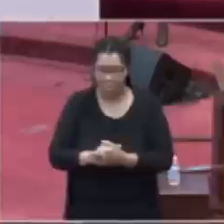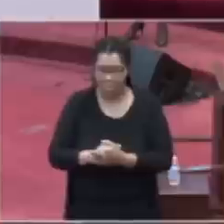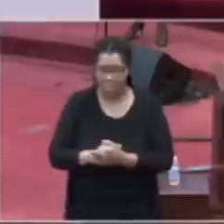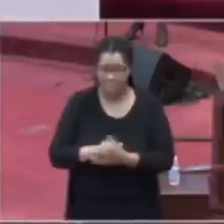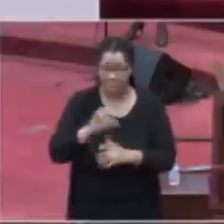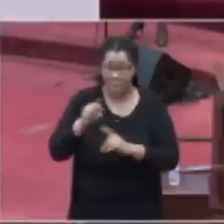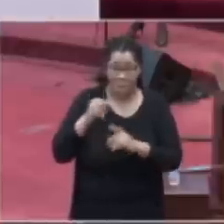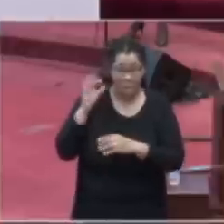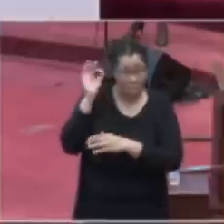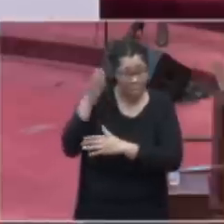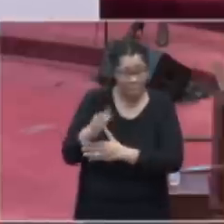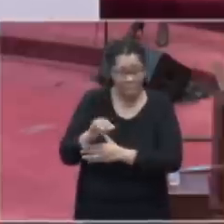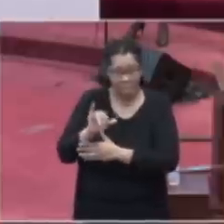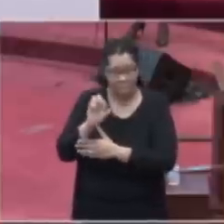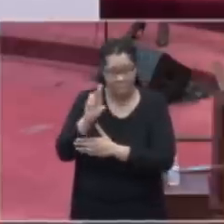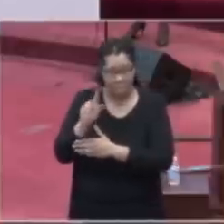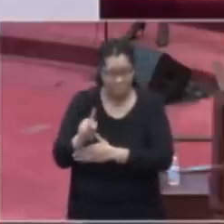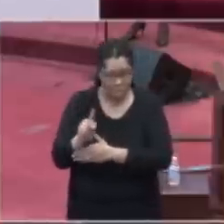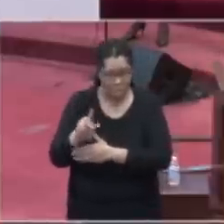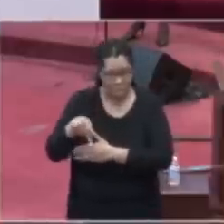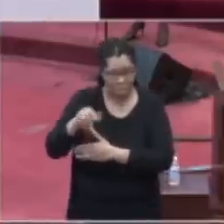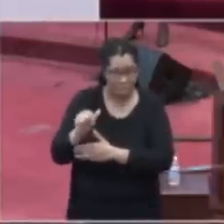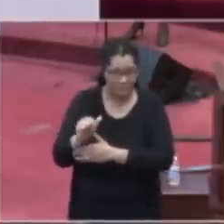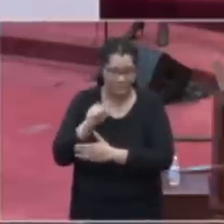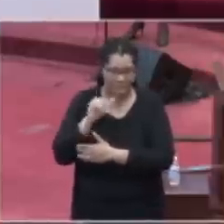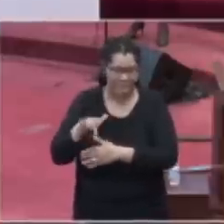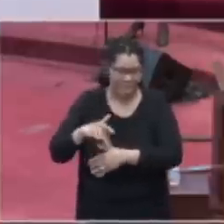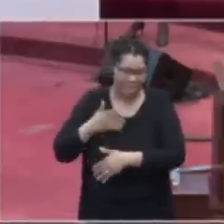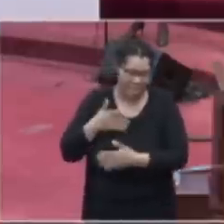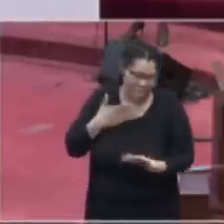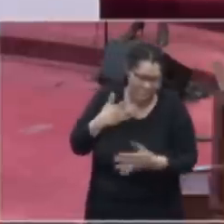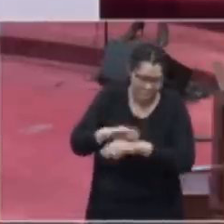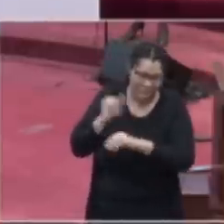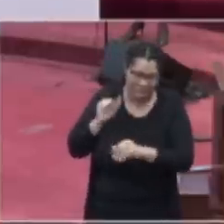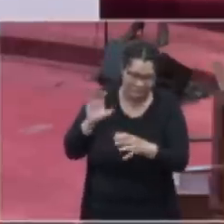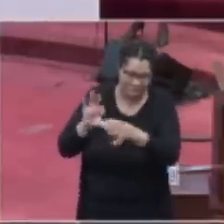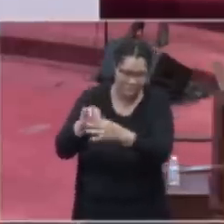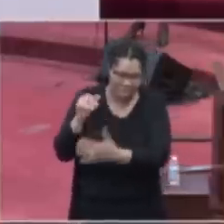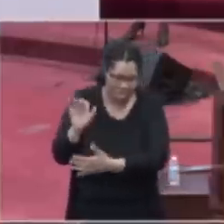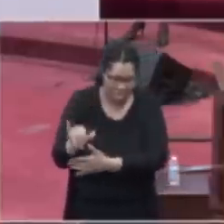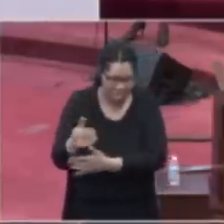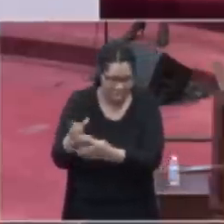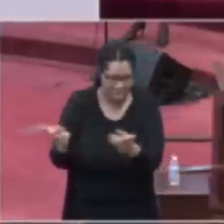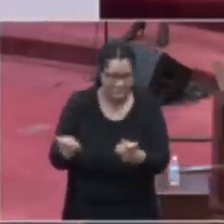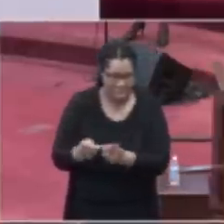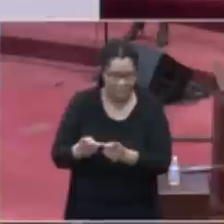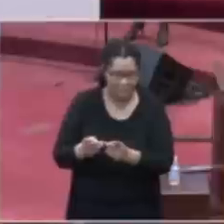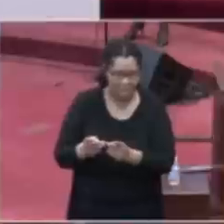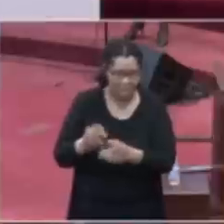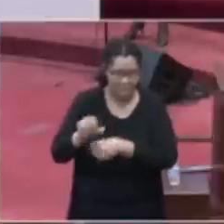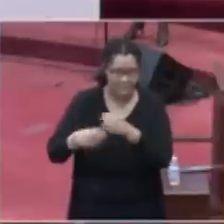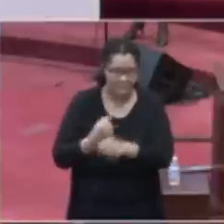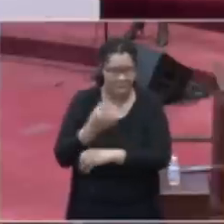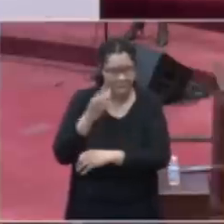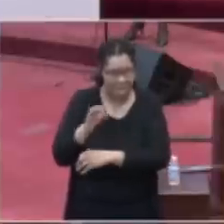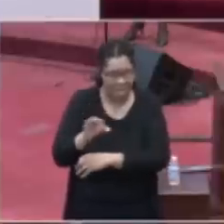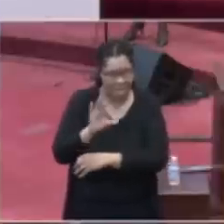York, Pennsylvania, and I just didn't feel like the call was there. And then in 1996,